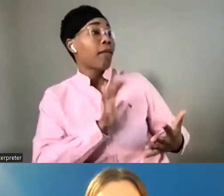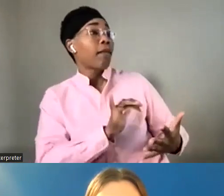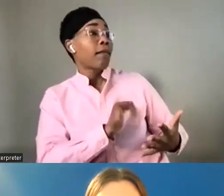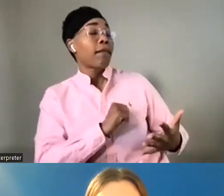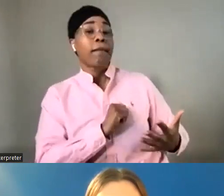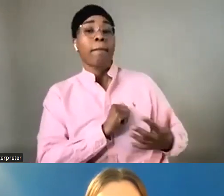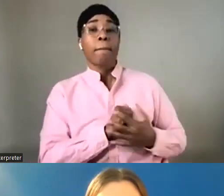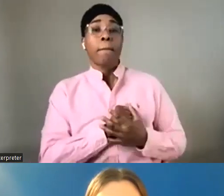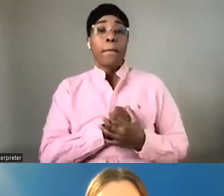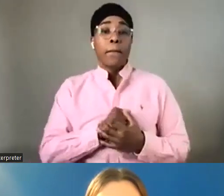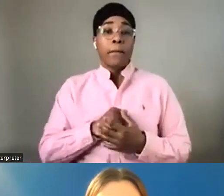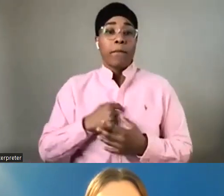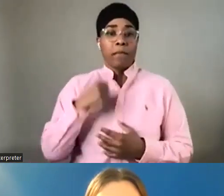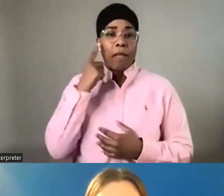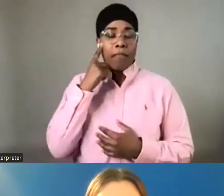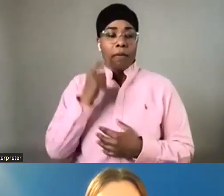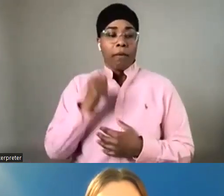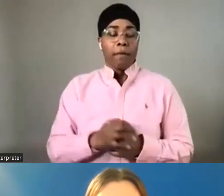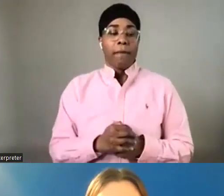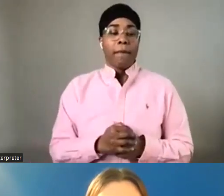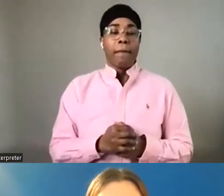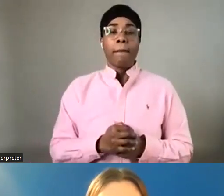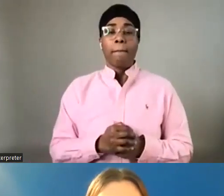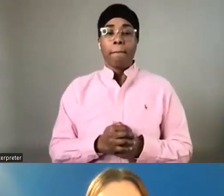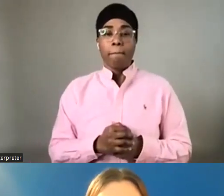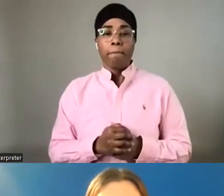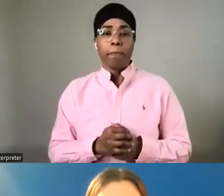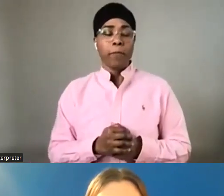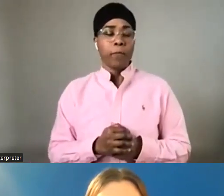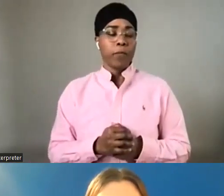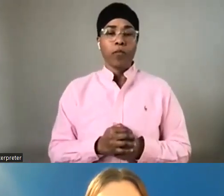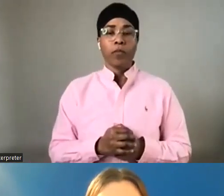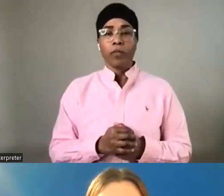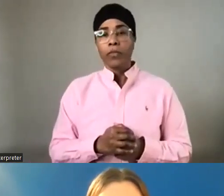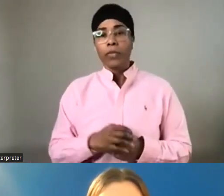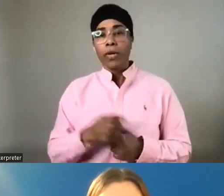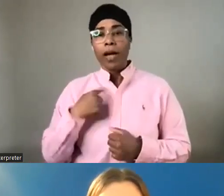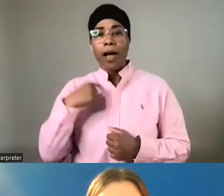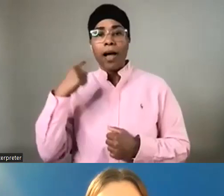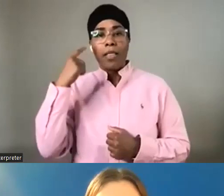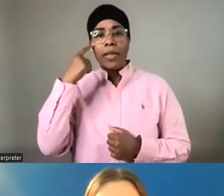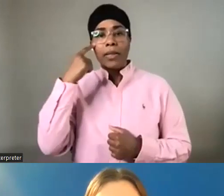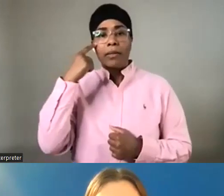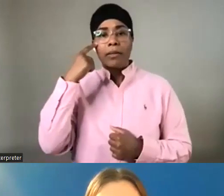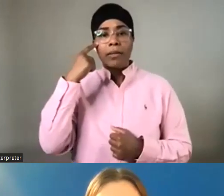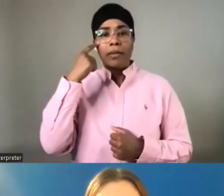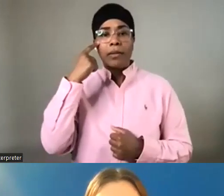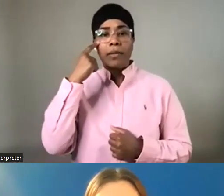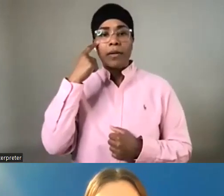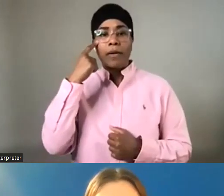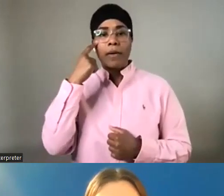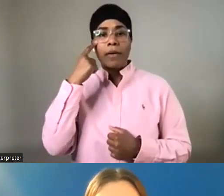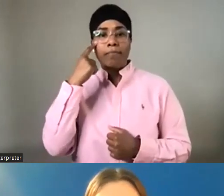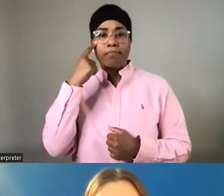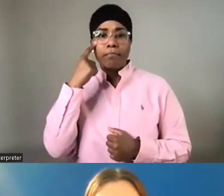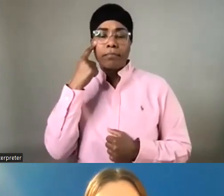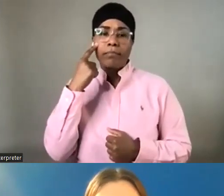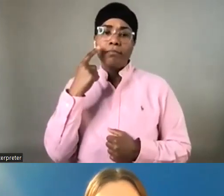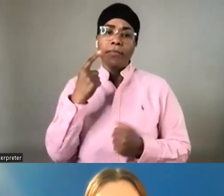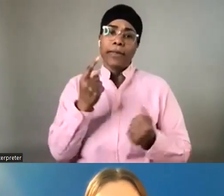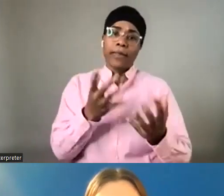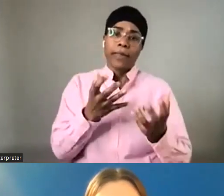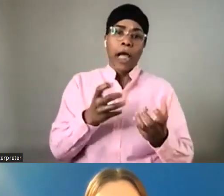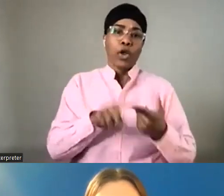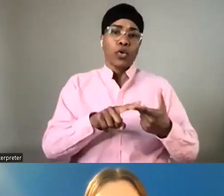I think that, you know, I think the desire to collaborate with tribes